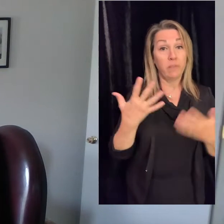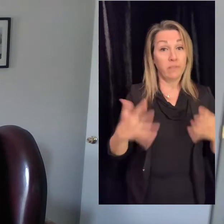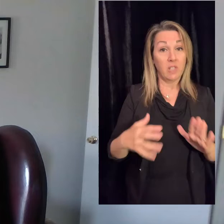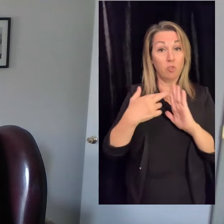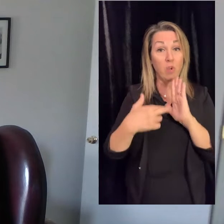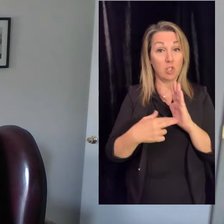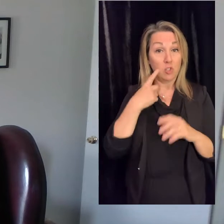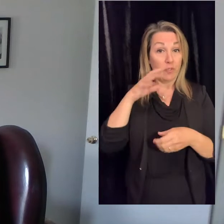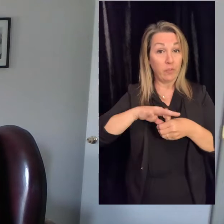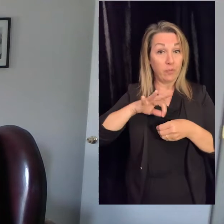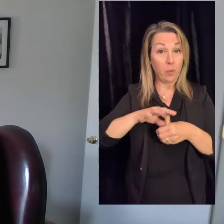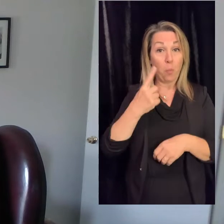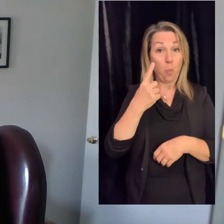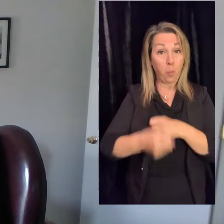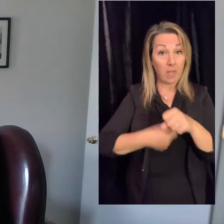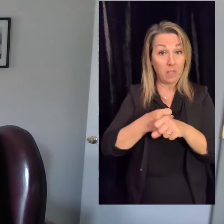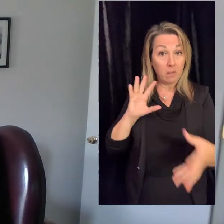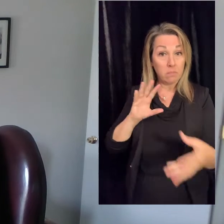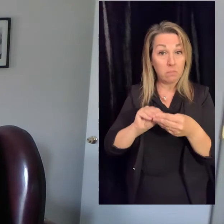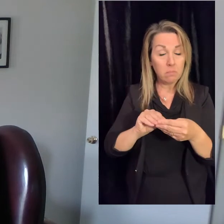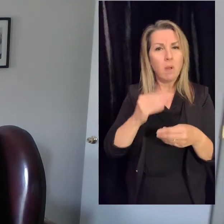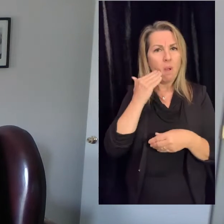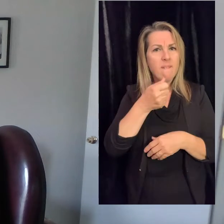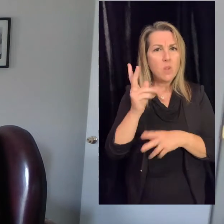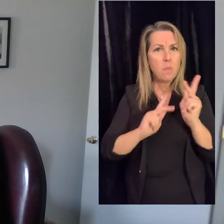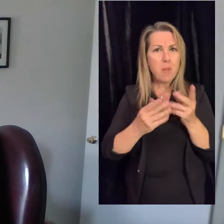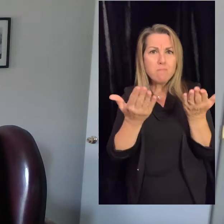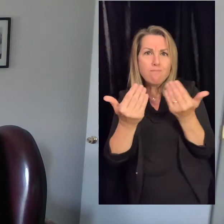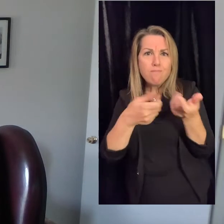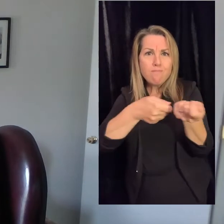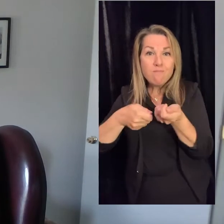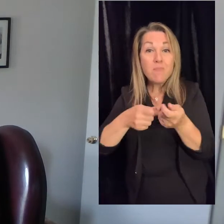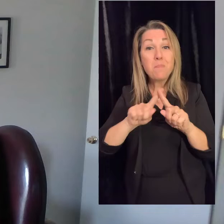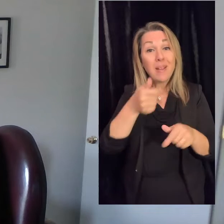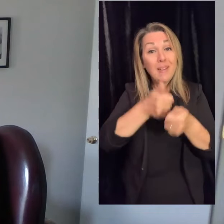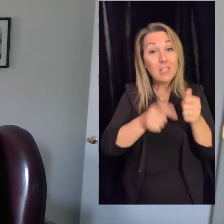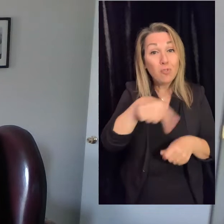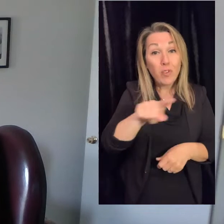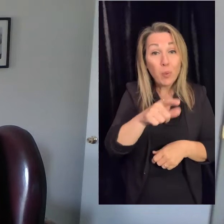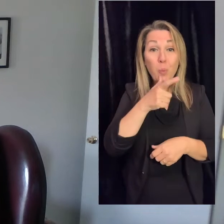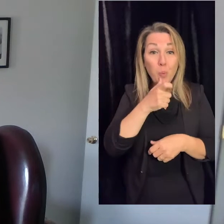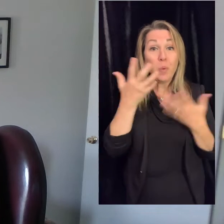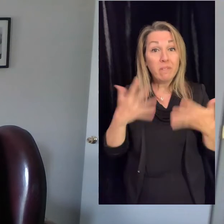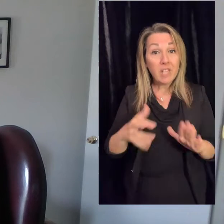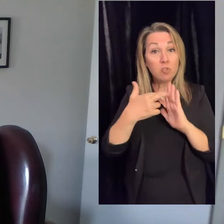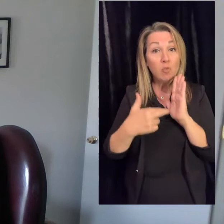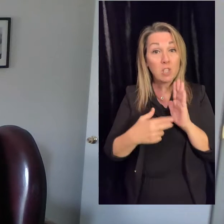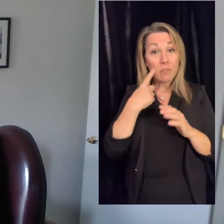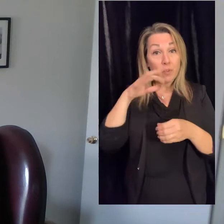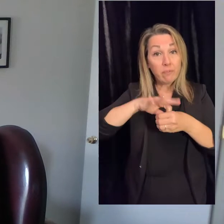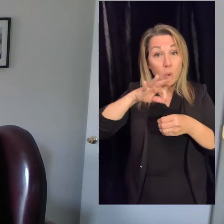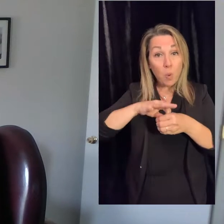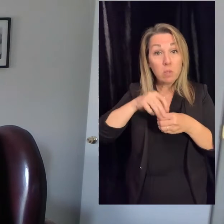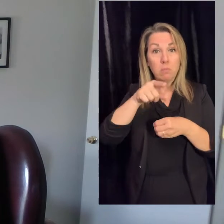vote in just this past year. And I know you had a couple of leaders in that, but every single one of you who registered to vote